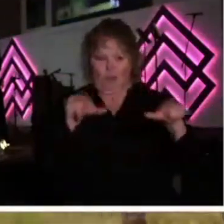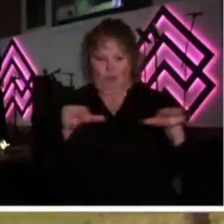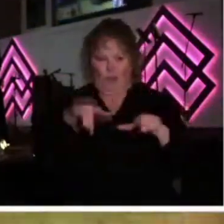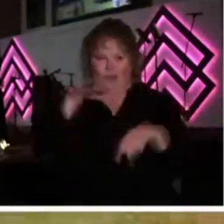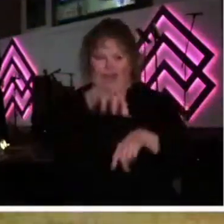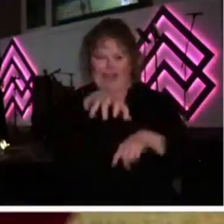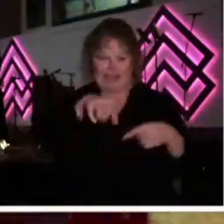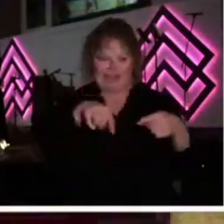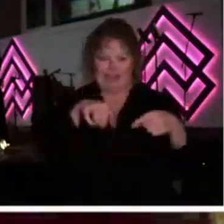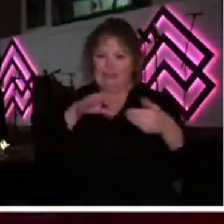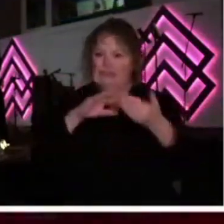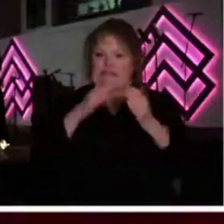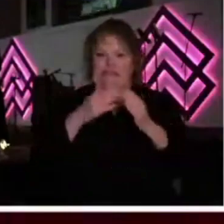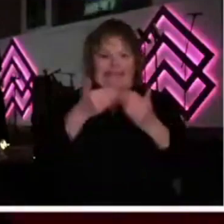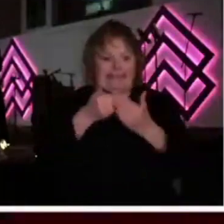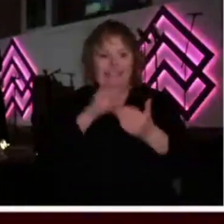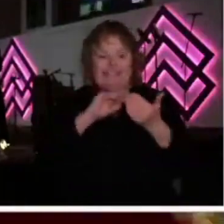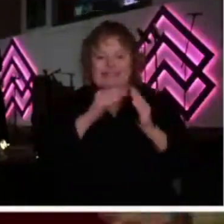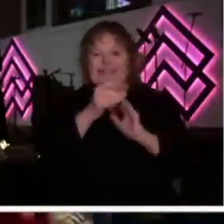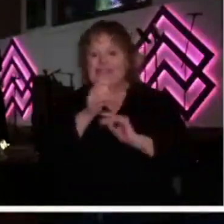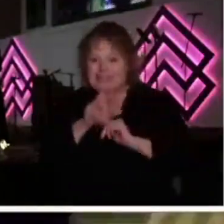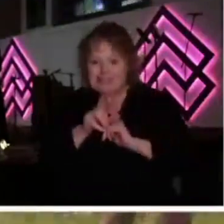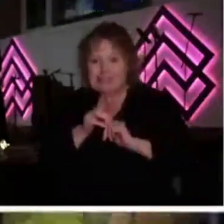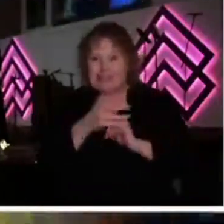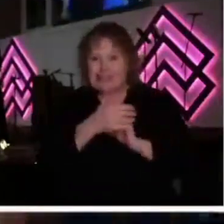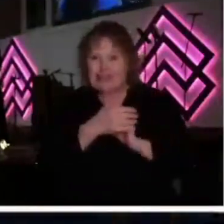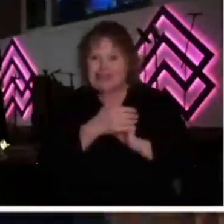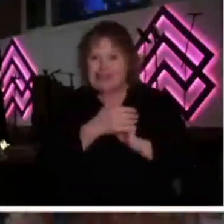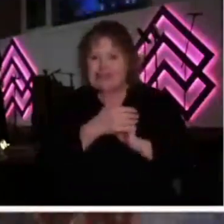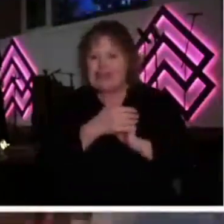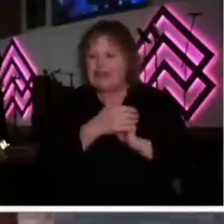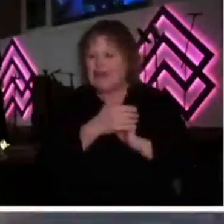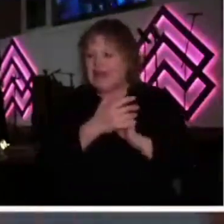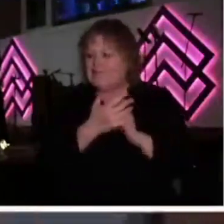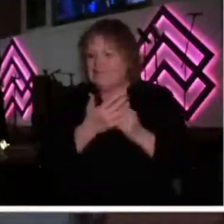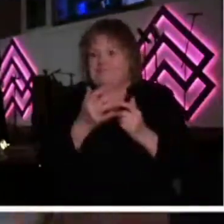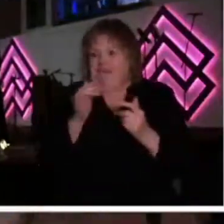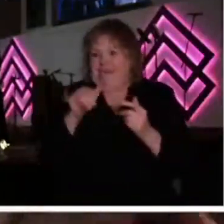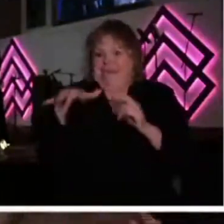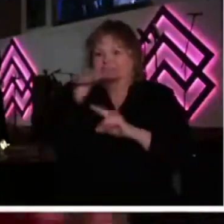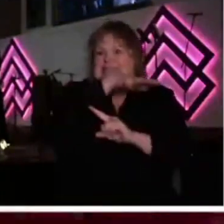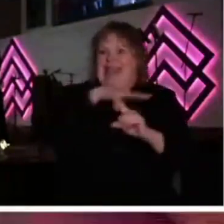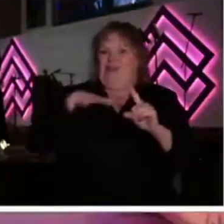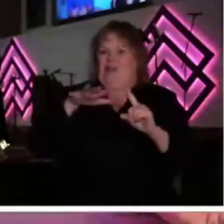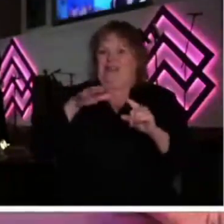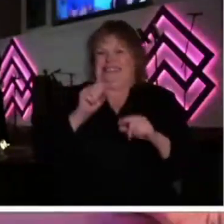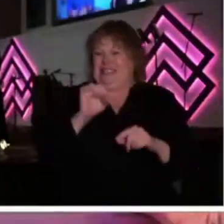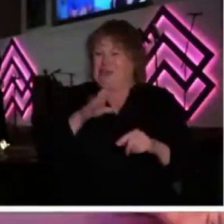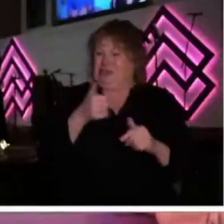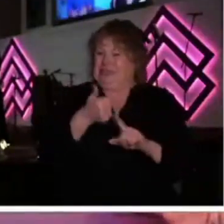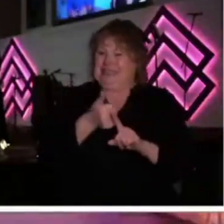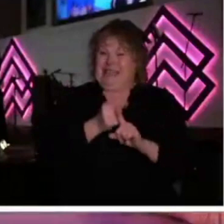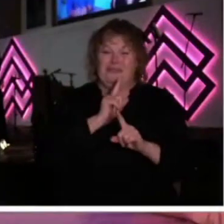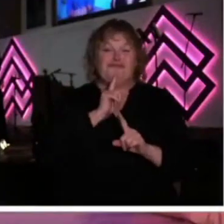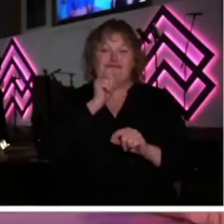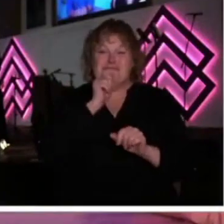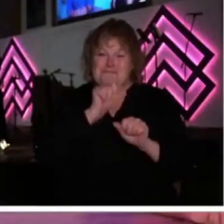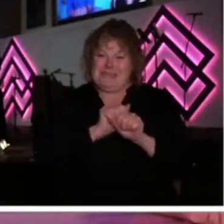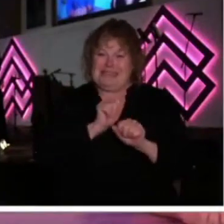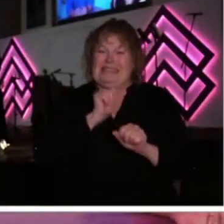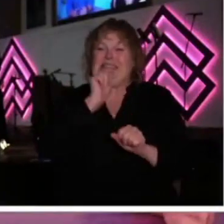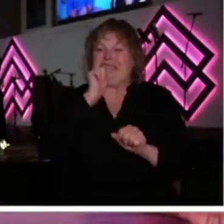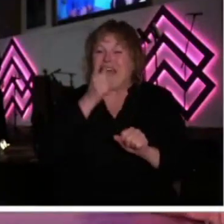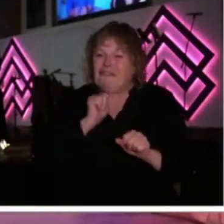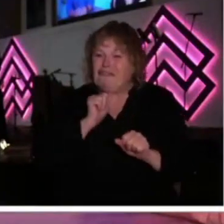city of Syracuse. All the data shows that it's really has high needs. It's a suffering city. I'm a public school teacher in a city.